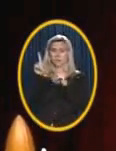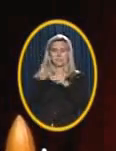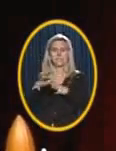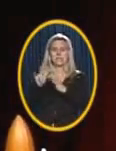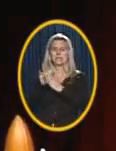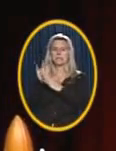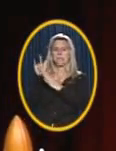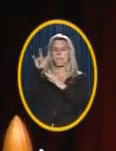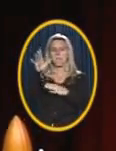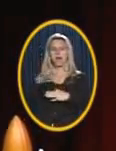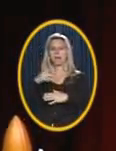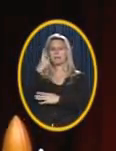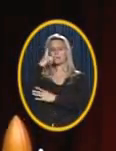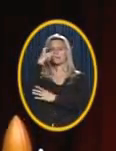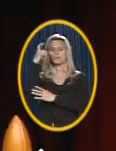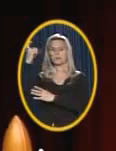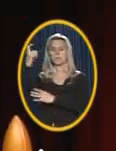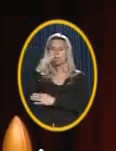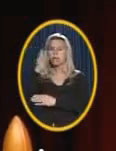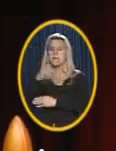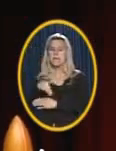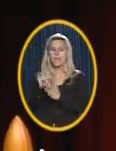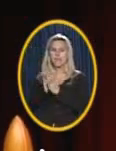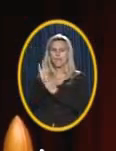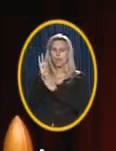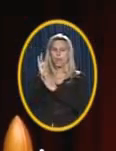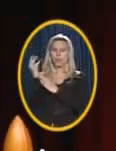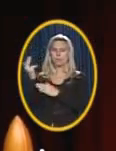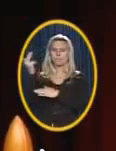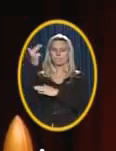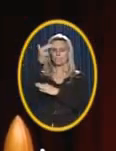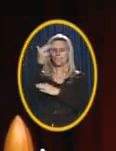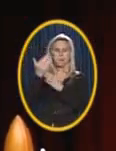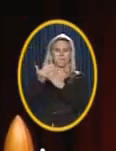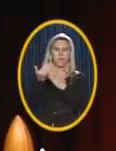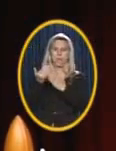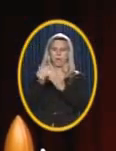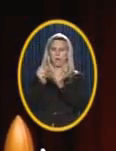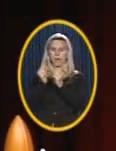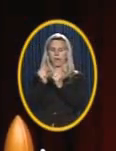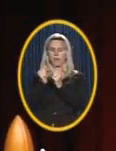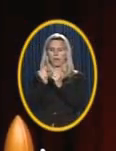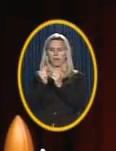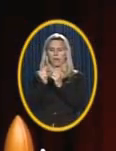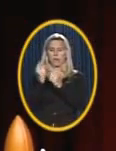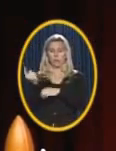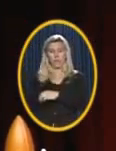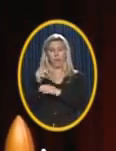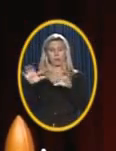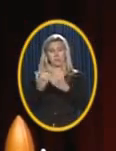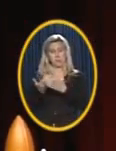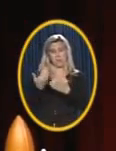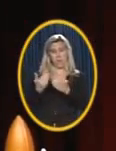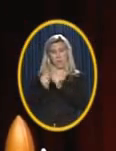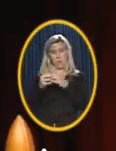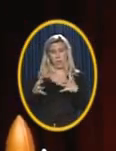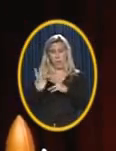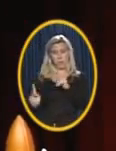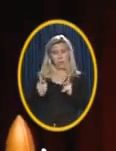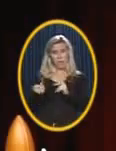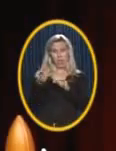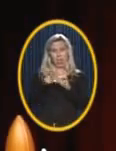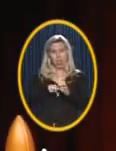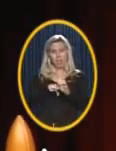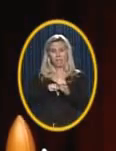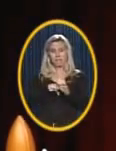dream. First, it had never flown in space in an unmanned fashion, which is the way we'd always previously done our